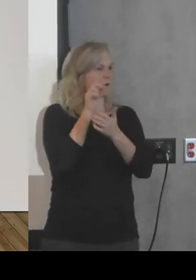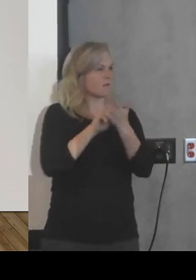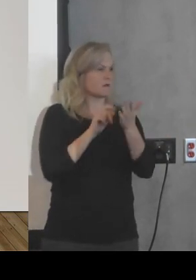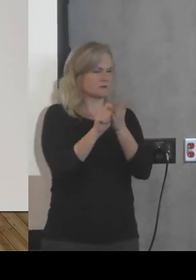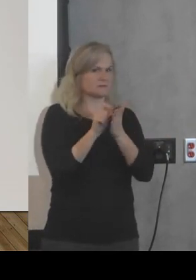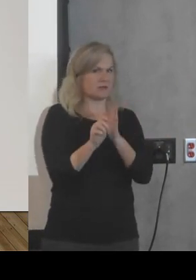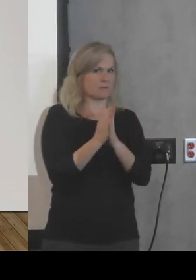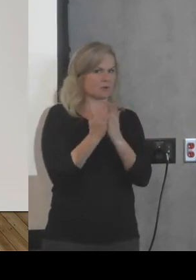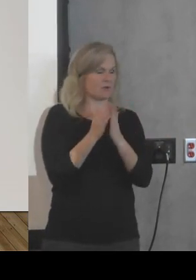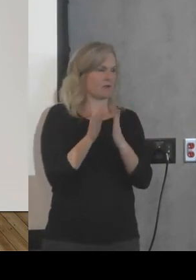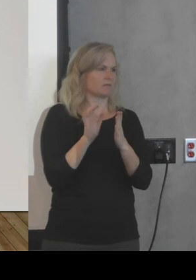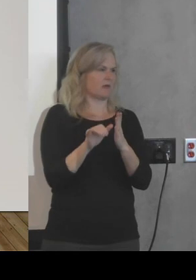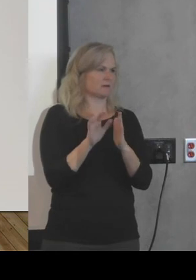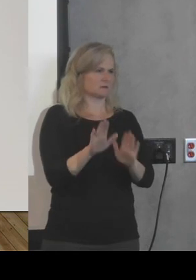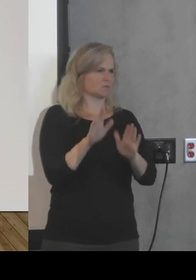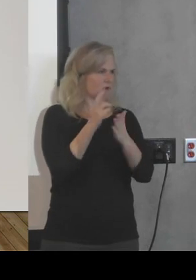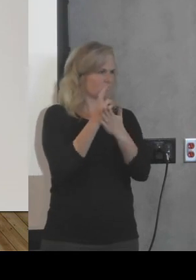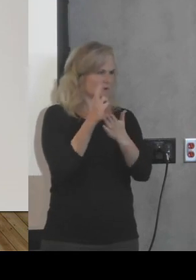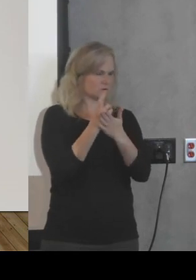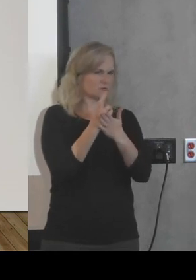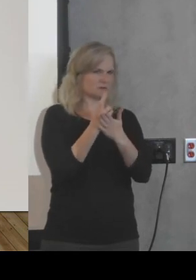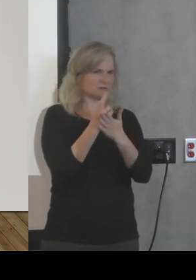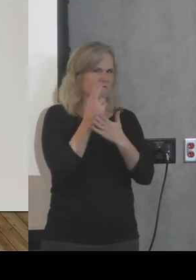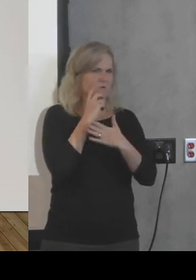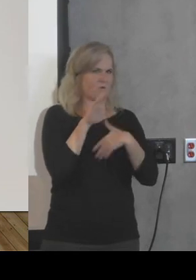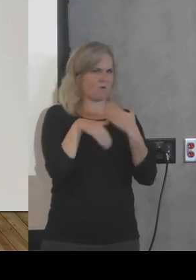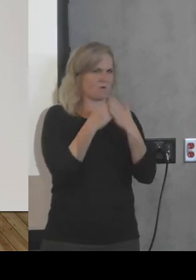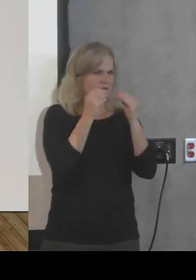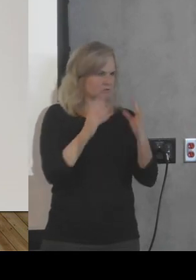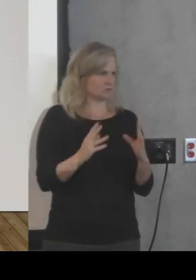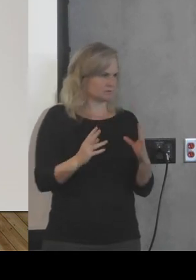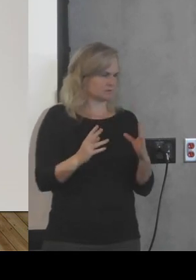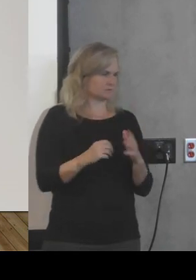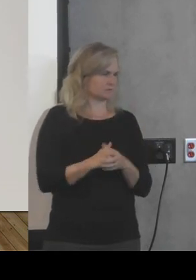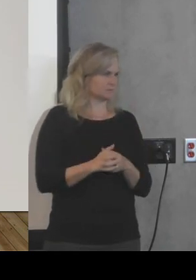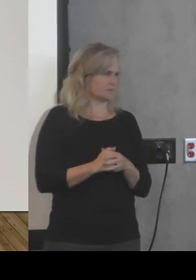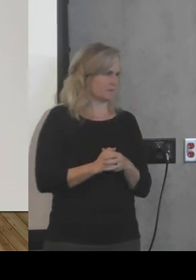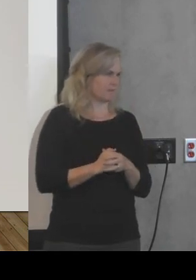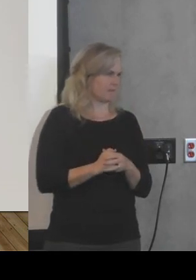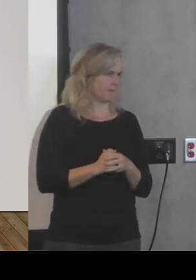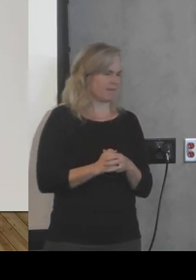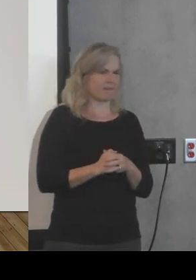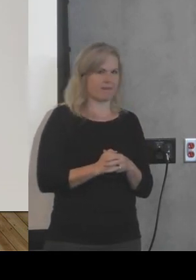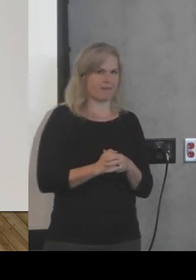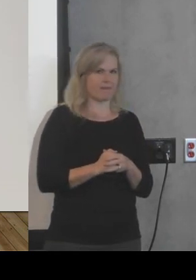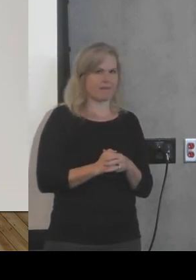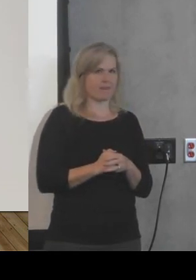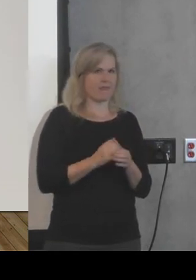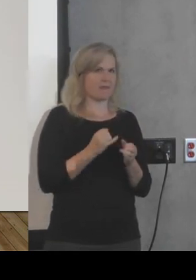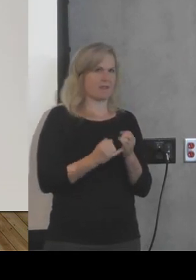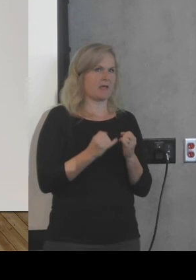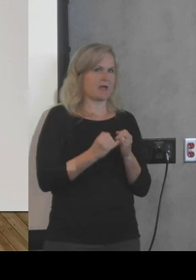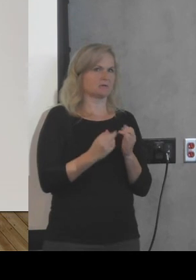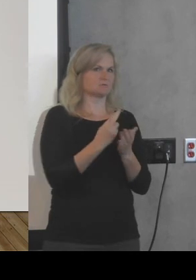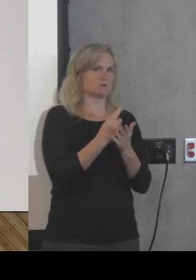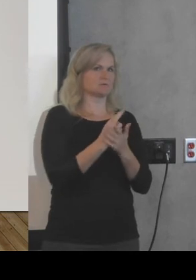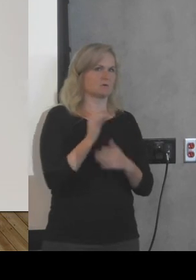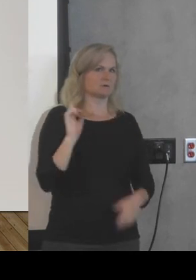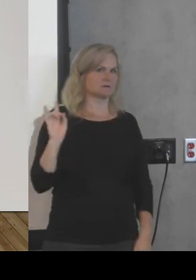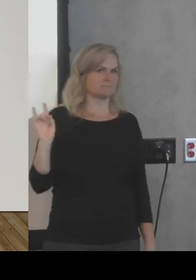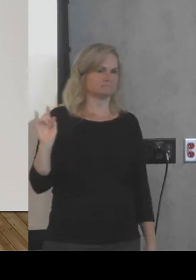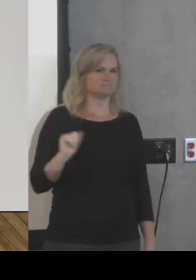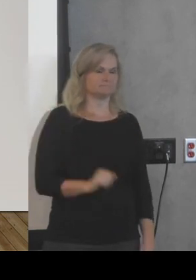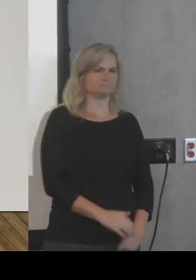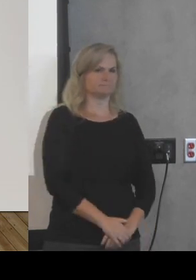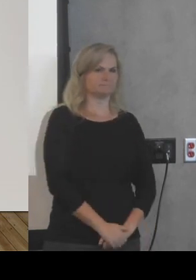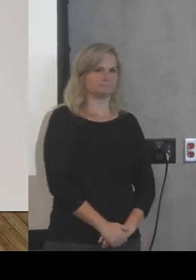great resources, toolkit for teachers. The very last one, I wonder if I can pull it